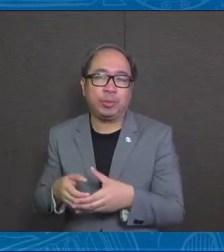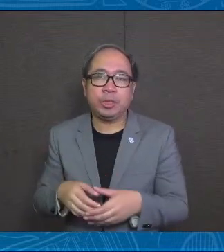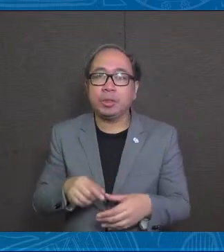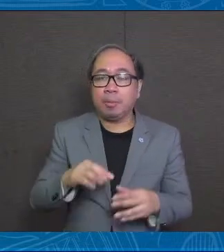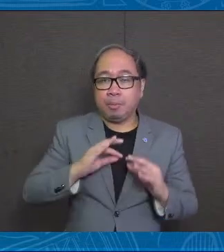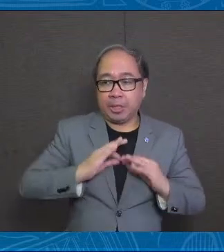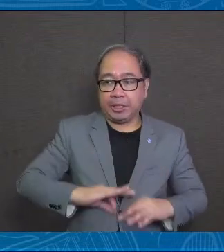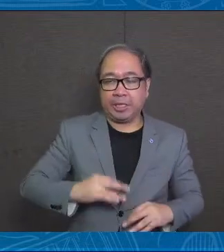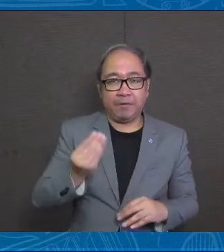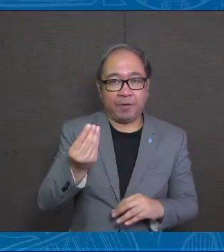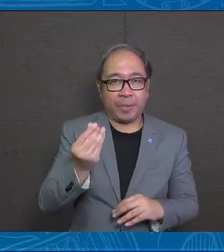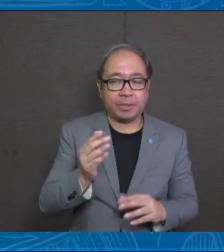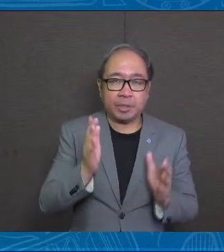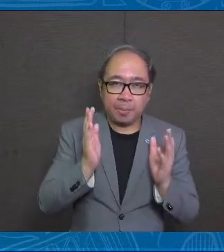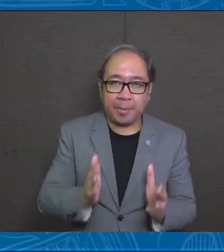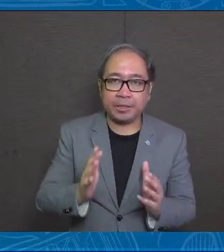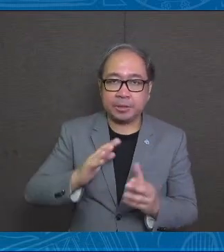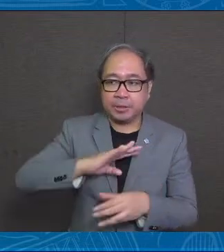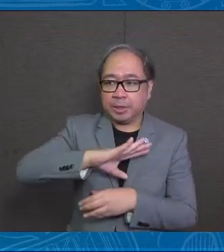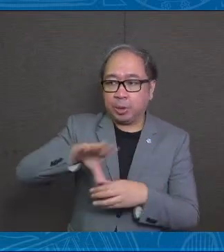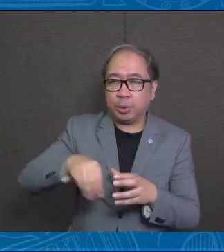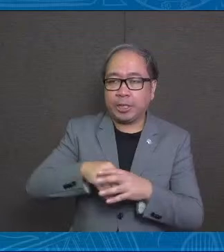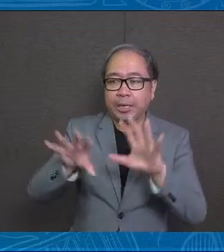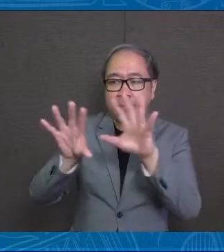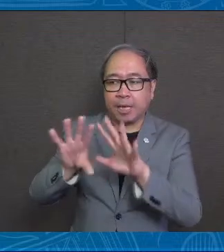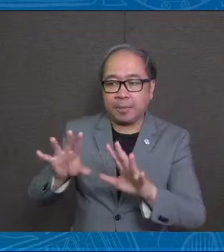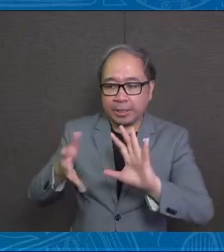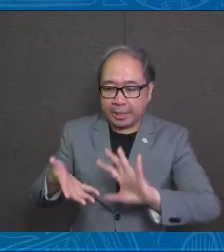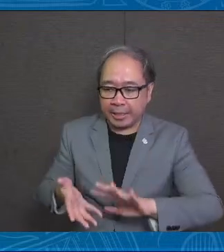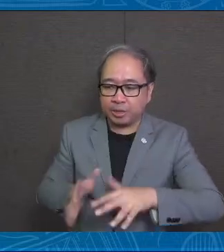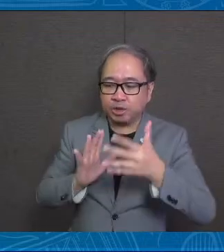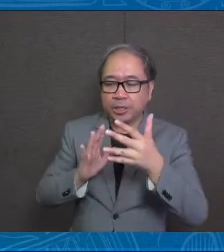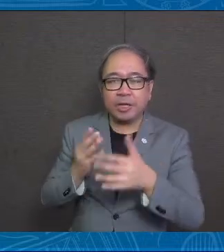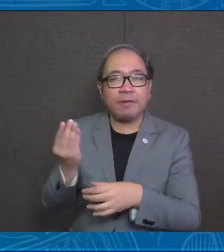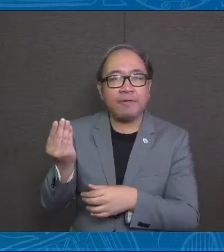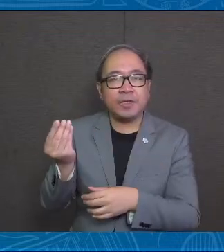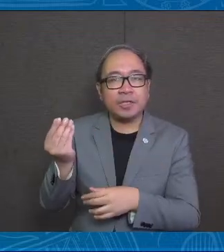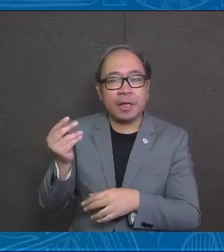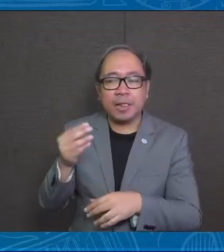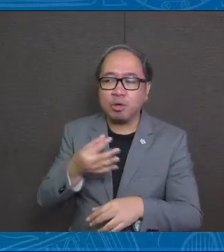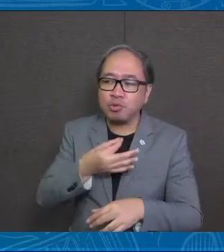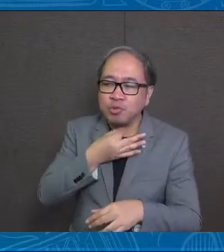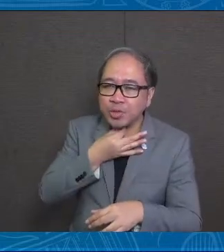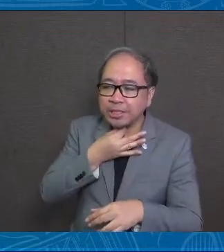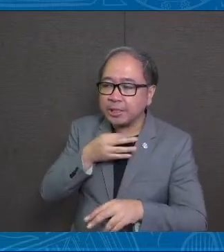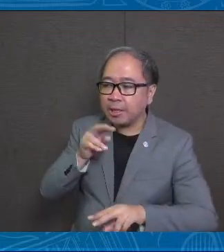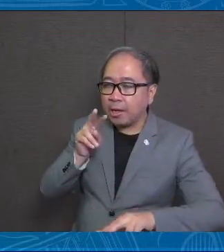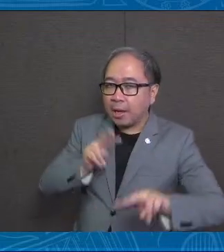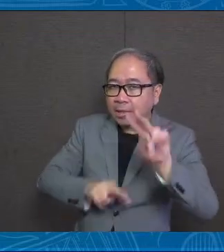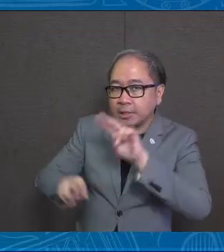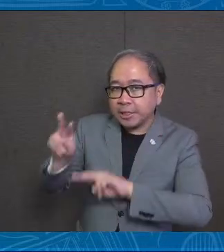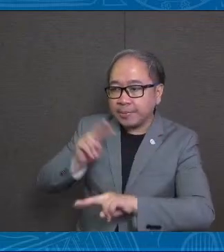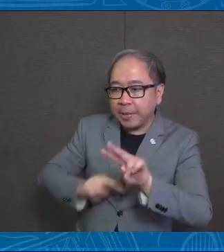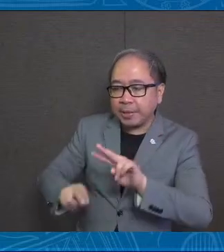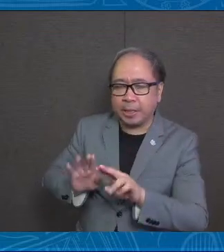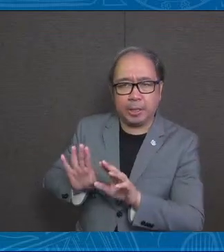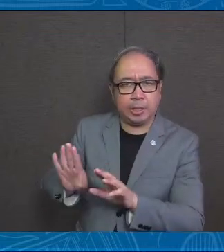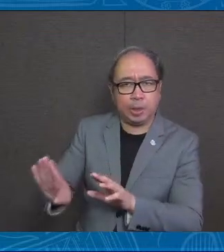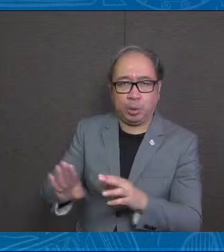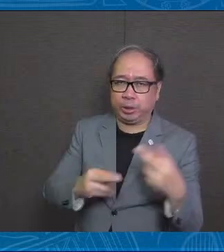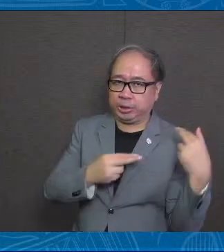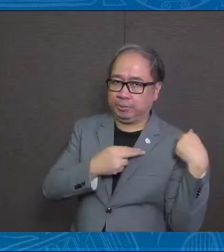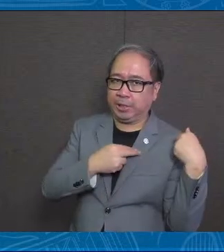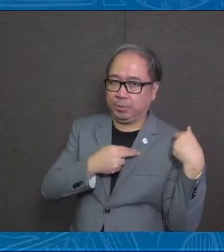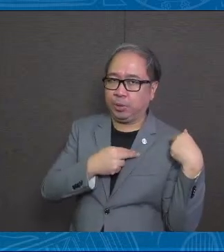include the climate and disaster fiscal risk assessment into their core mandates. And that's